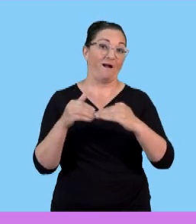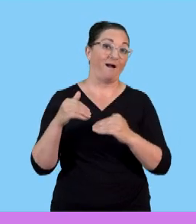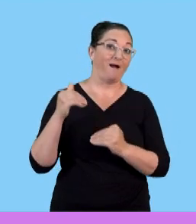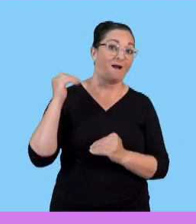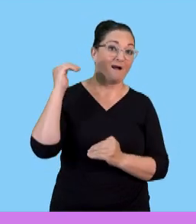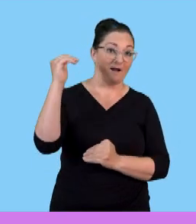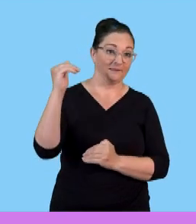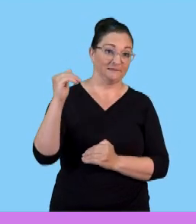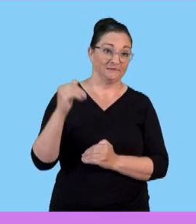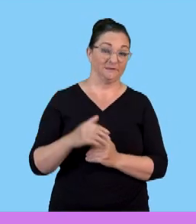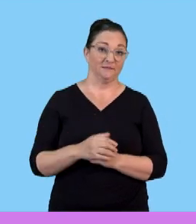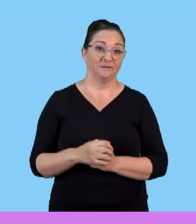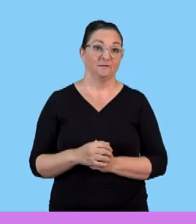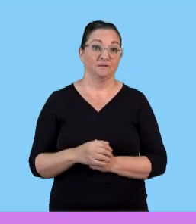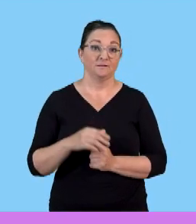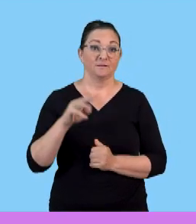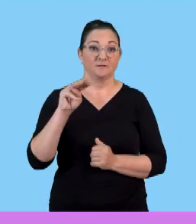divided by my height,